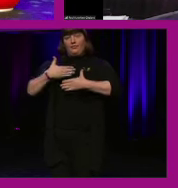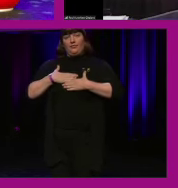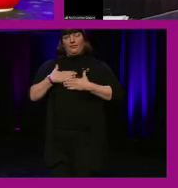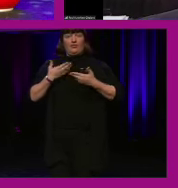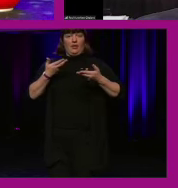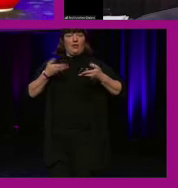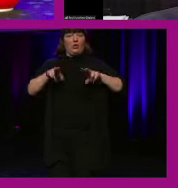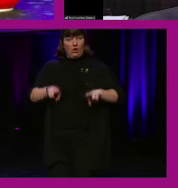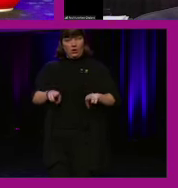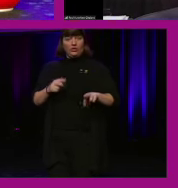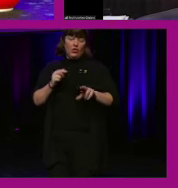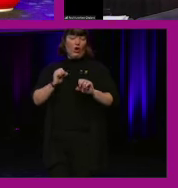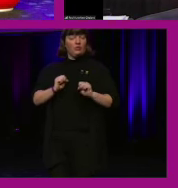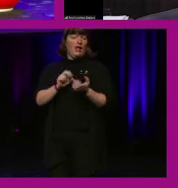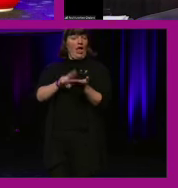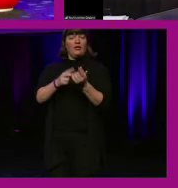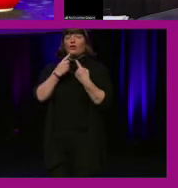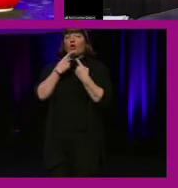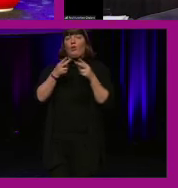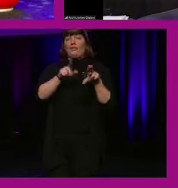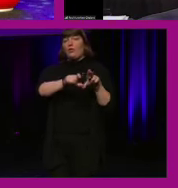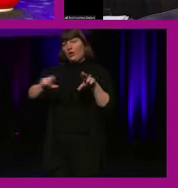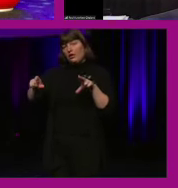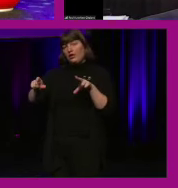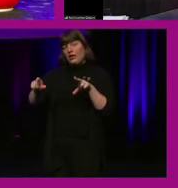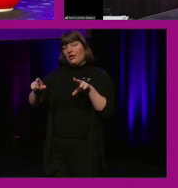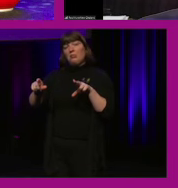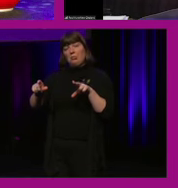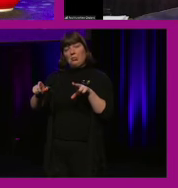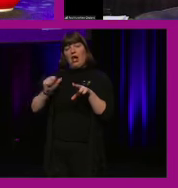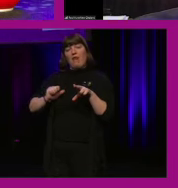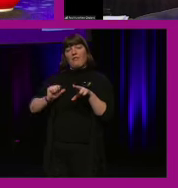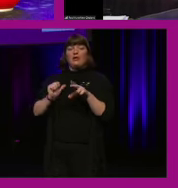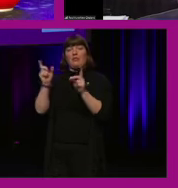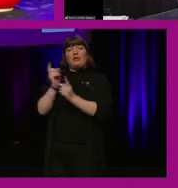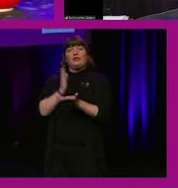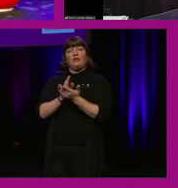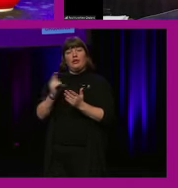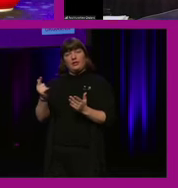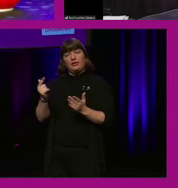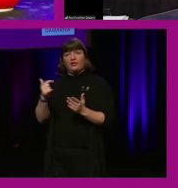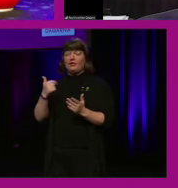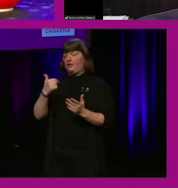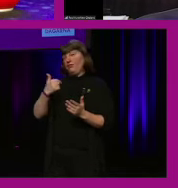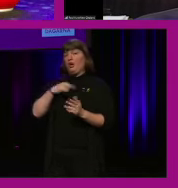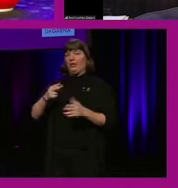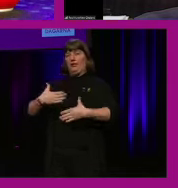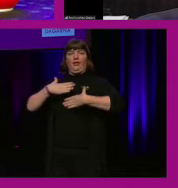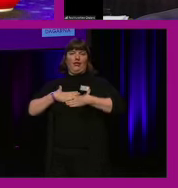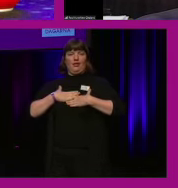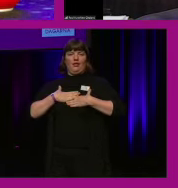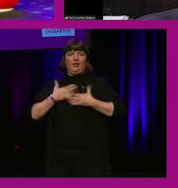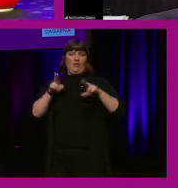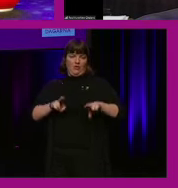say, lawyers have appropriated human rights. I speak as a human rights lawyer.